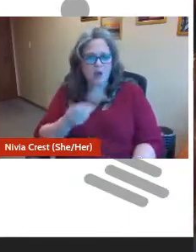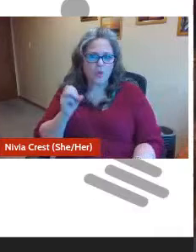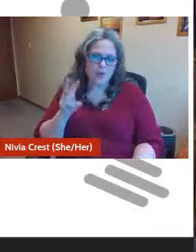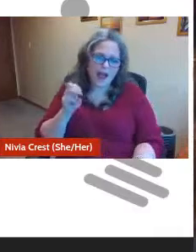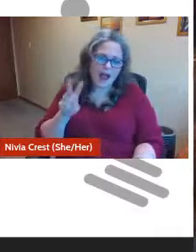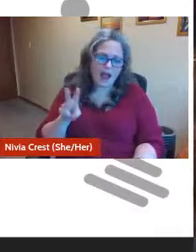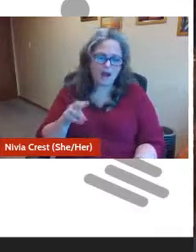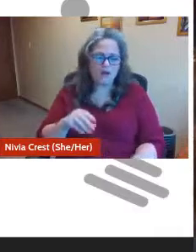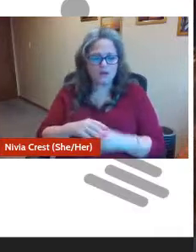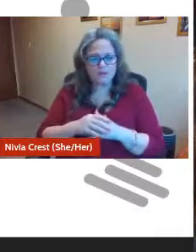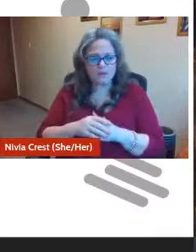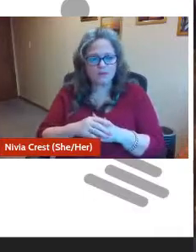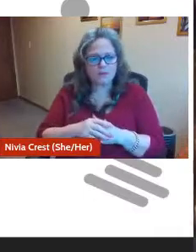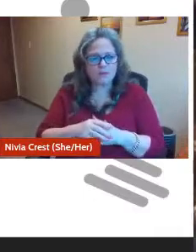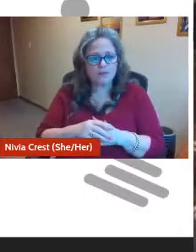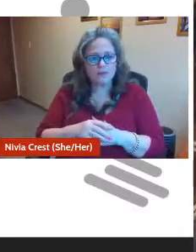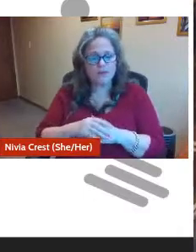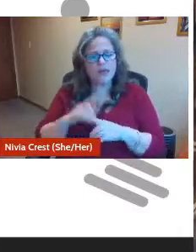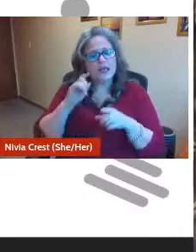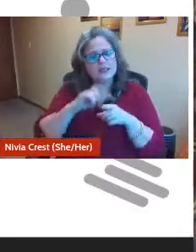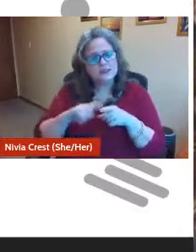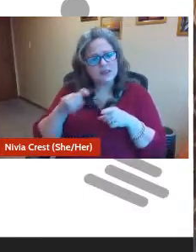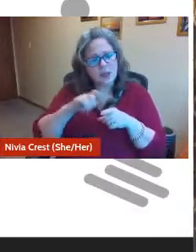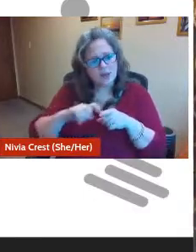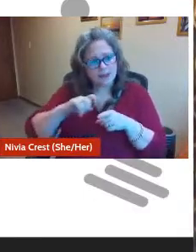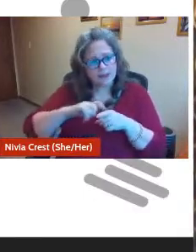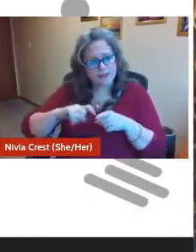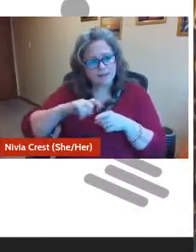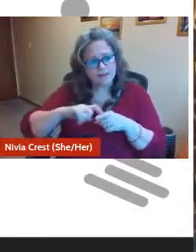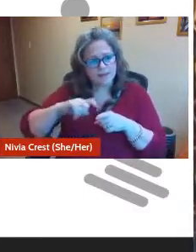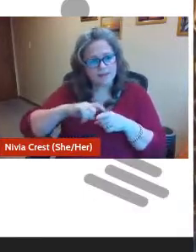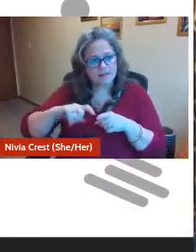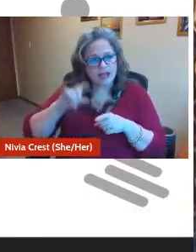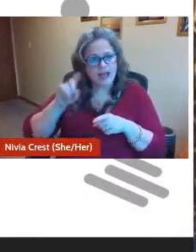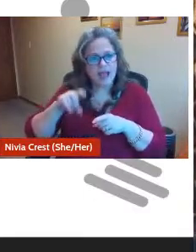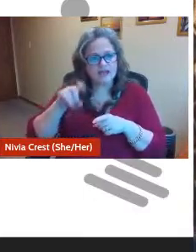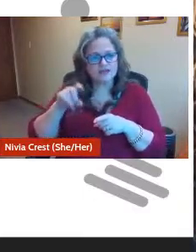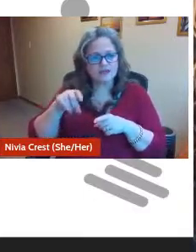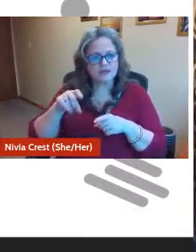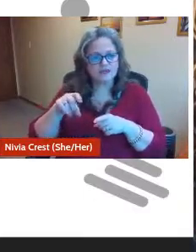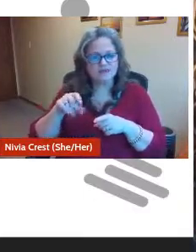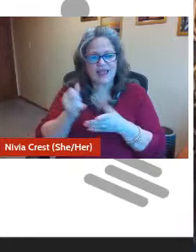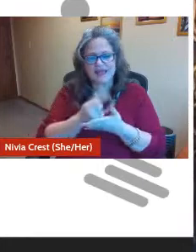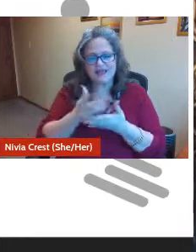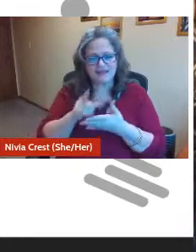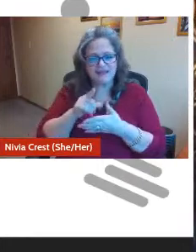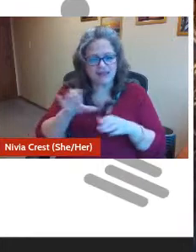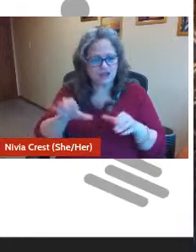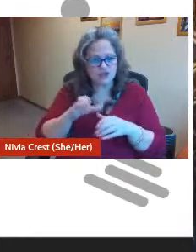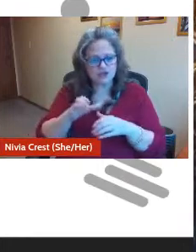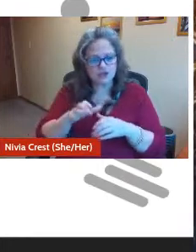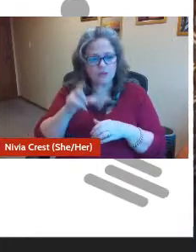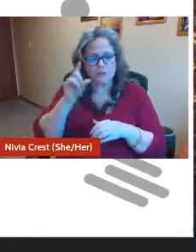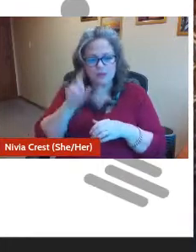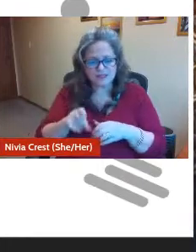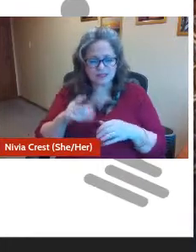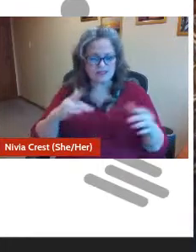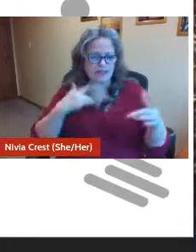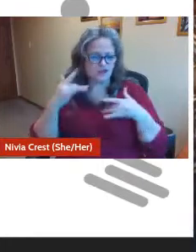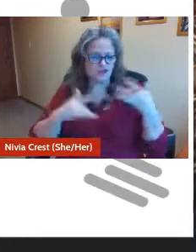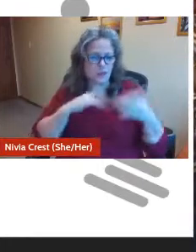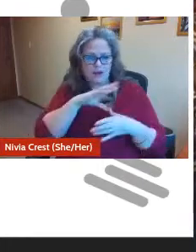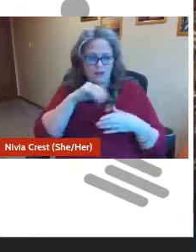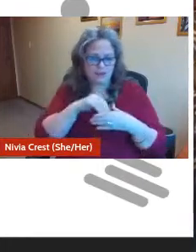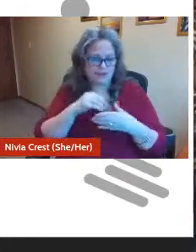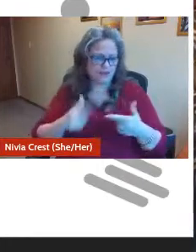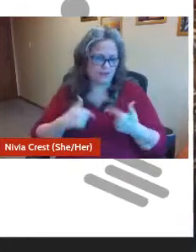because sewing has to be anything that you do has to be a joy in doing it.